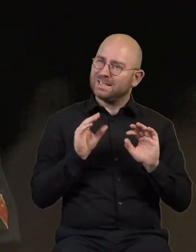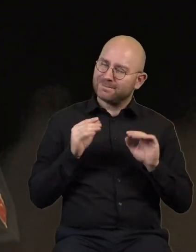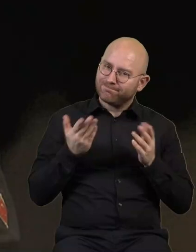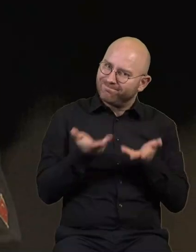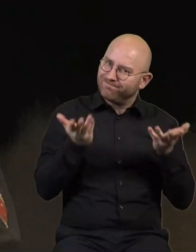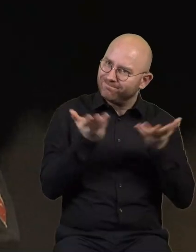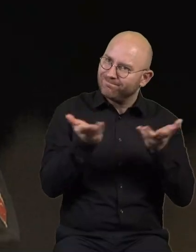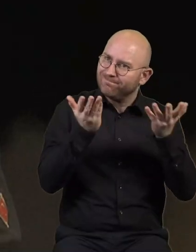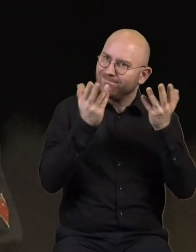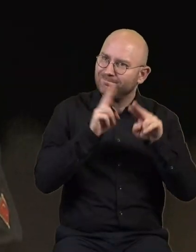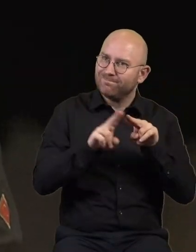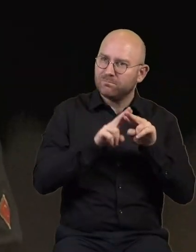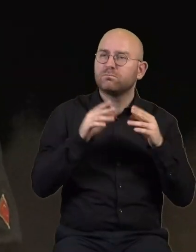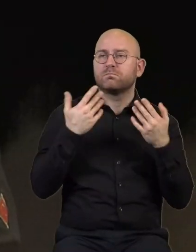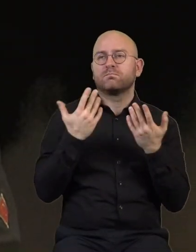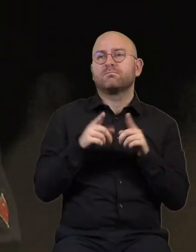might encounter